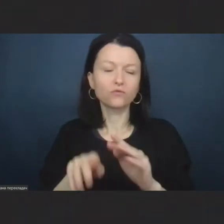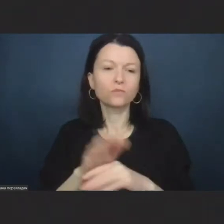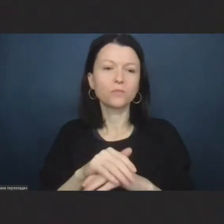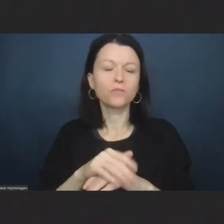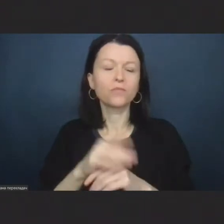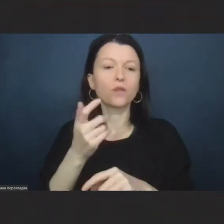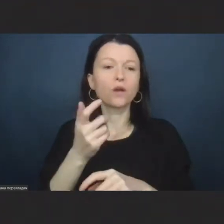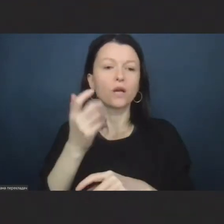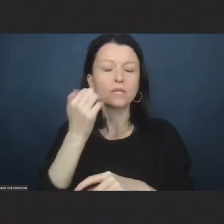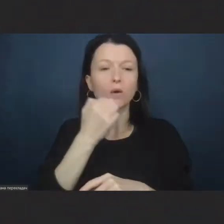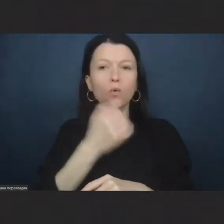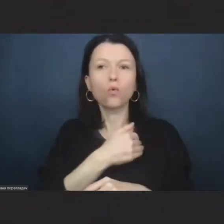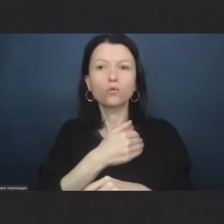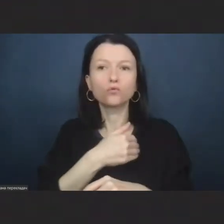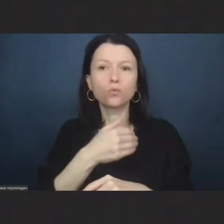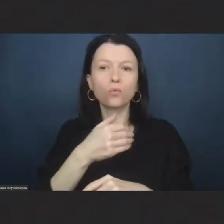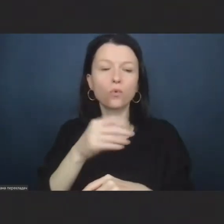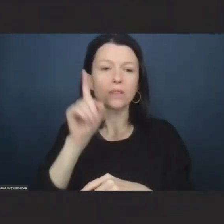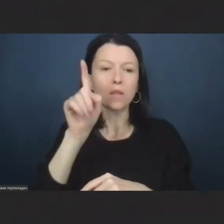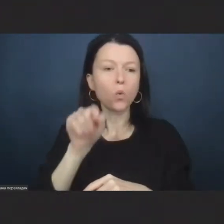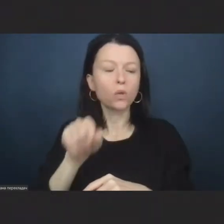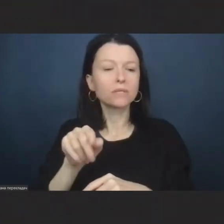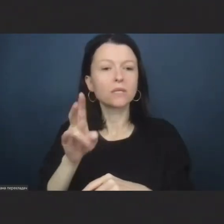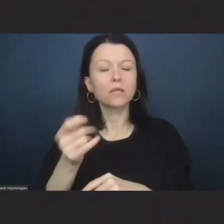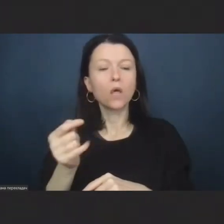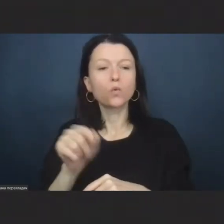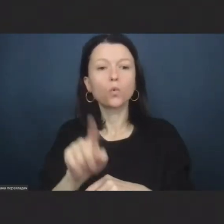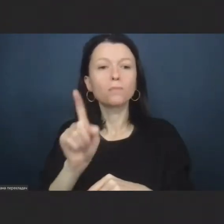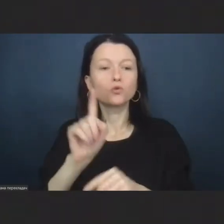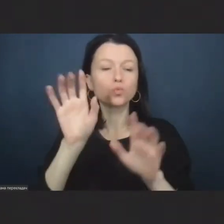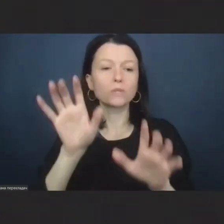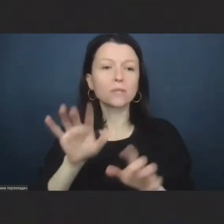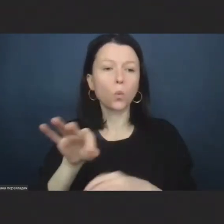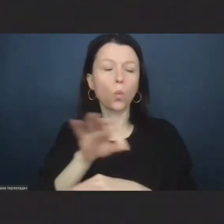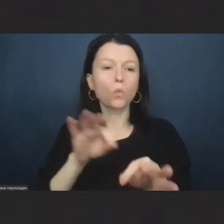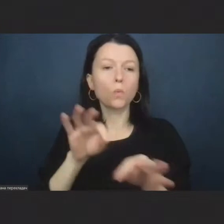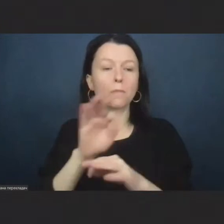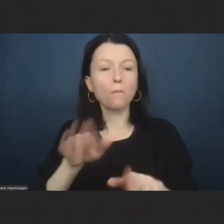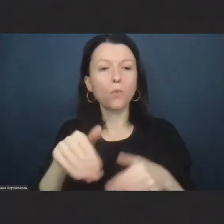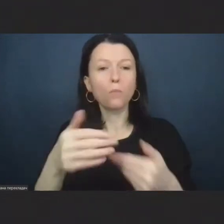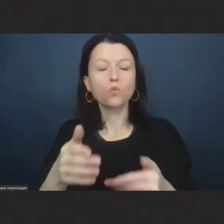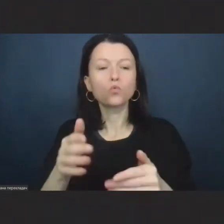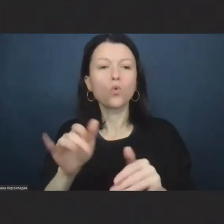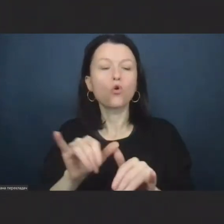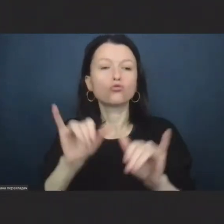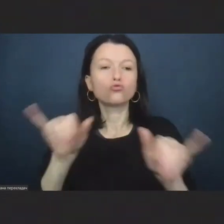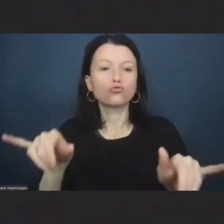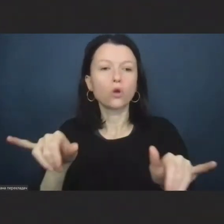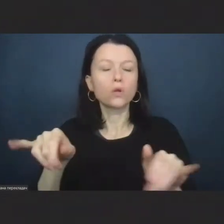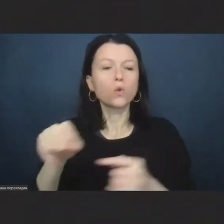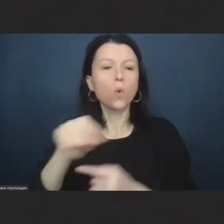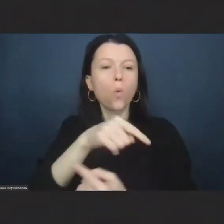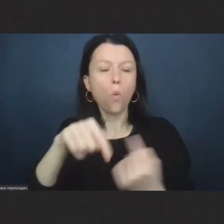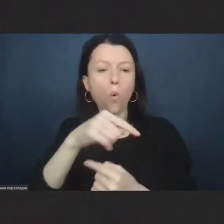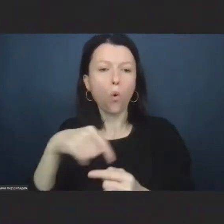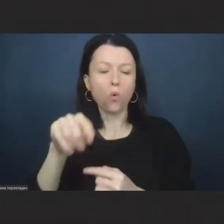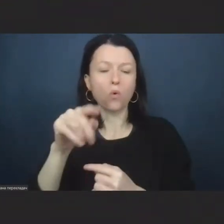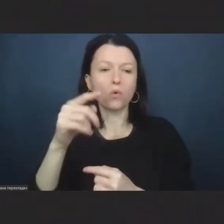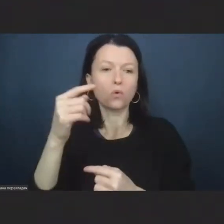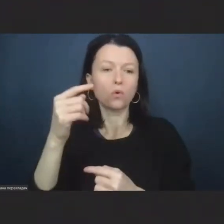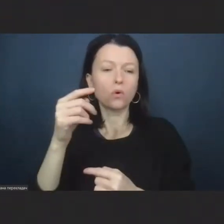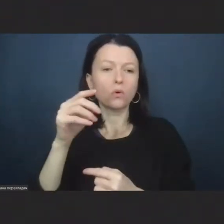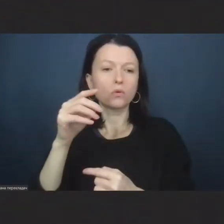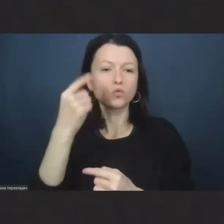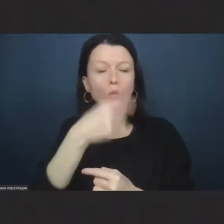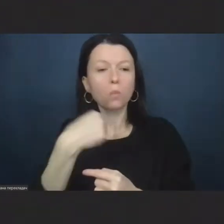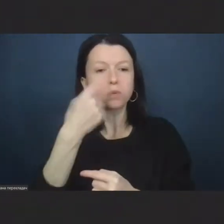the line here, but my emphasis is this, that the draft law provides for the enlargement